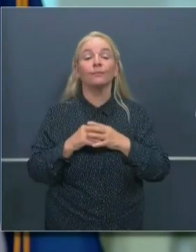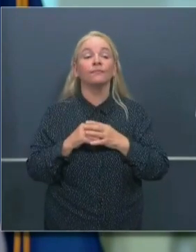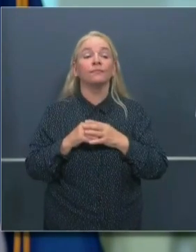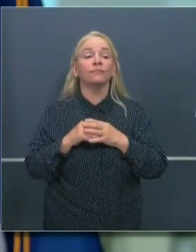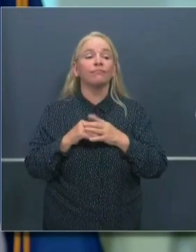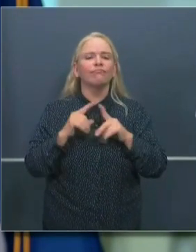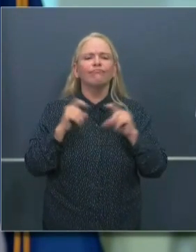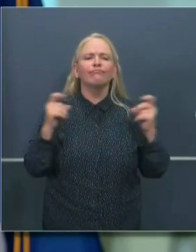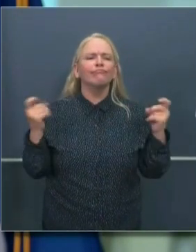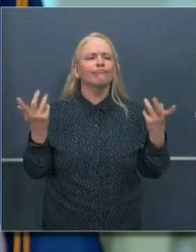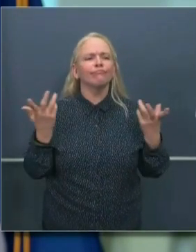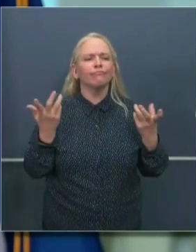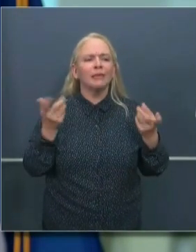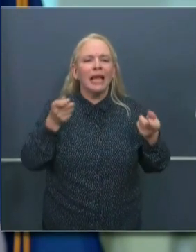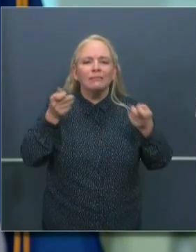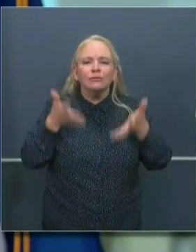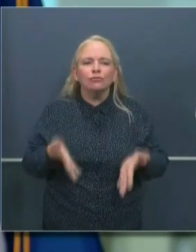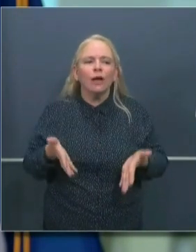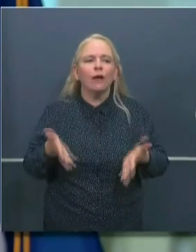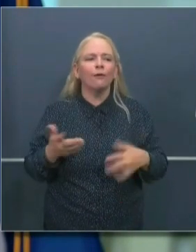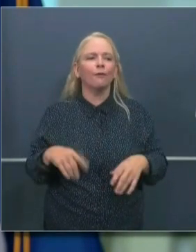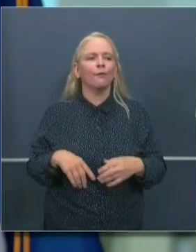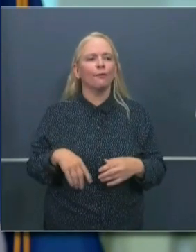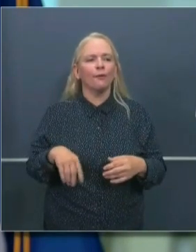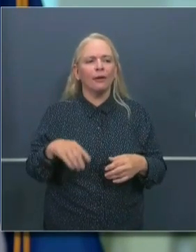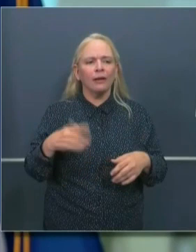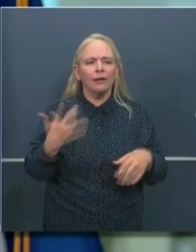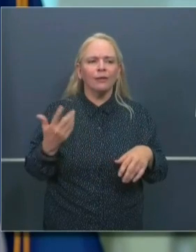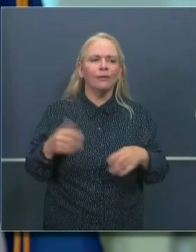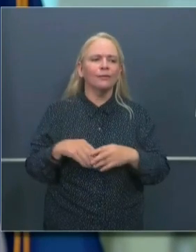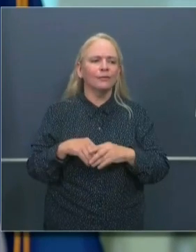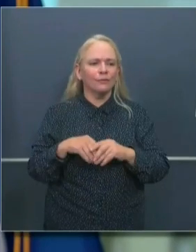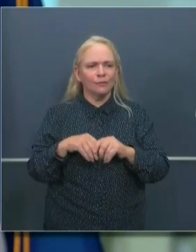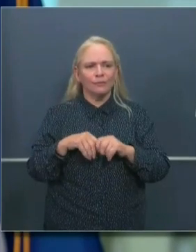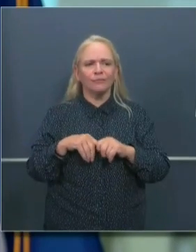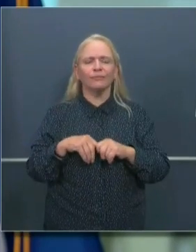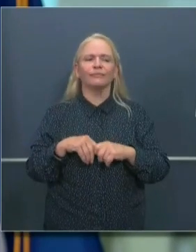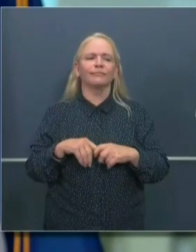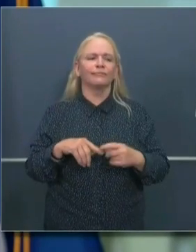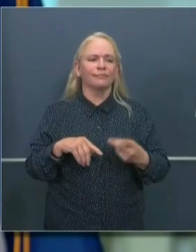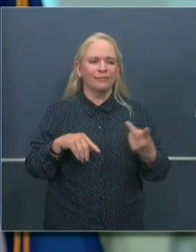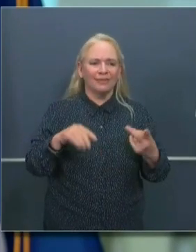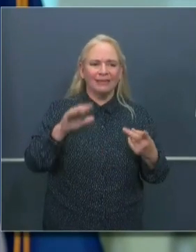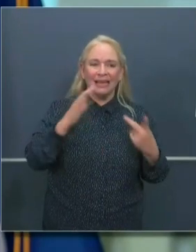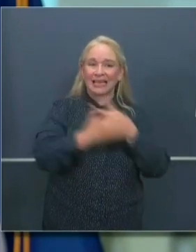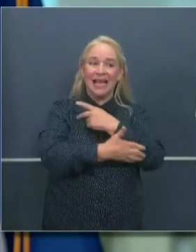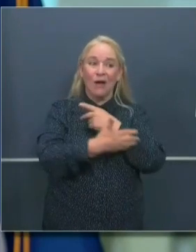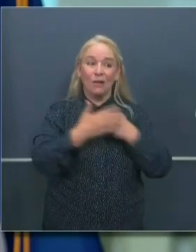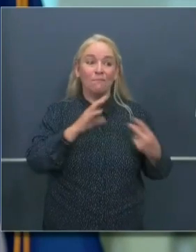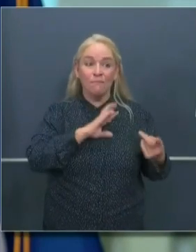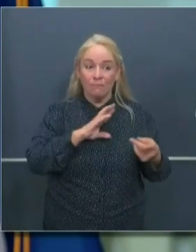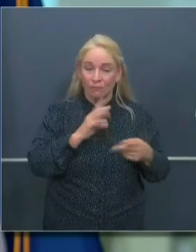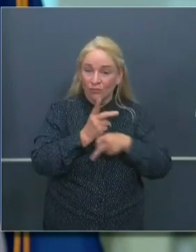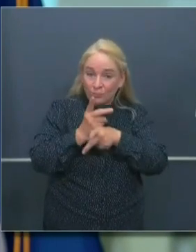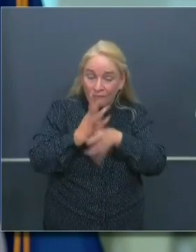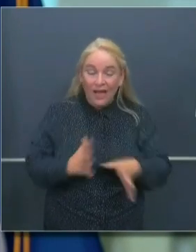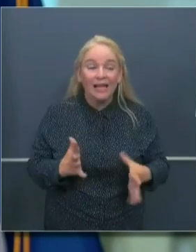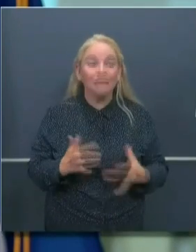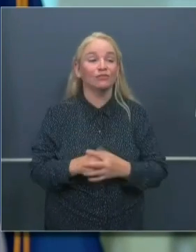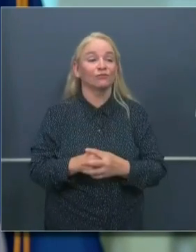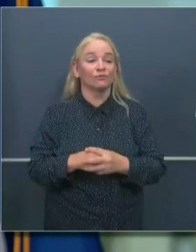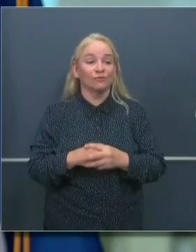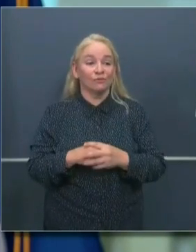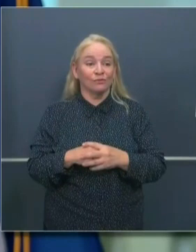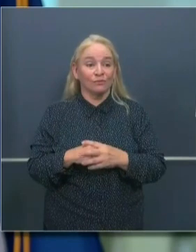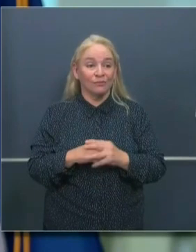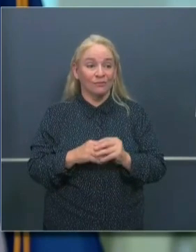with city administrators and mayors. At county level, county boards of supervisors fund primarily